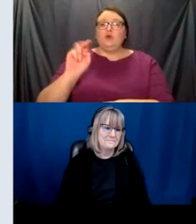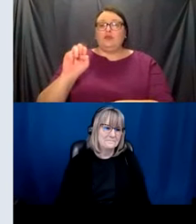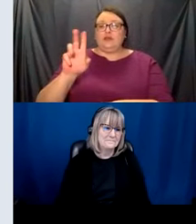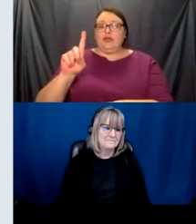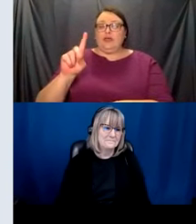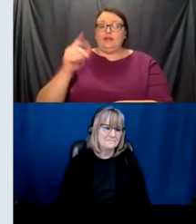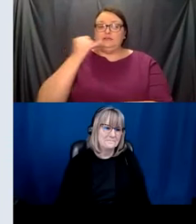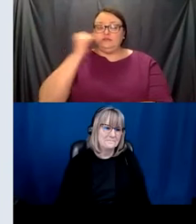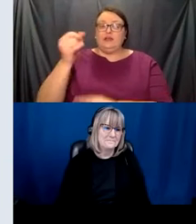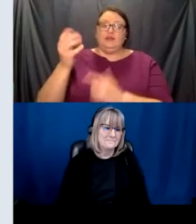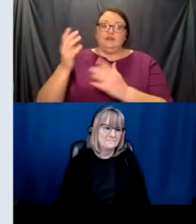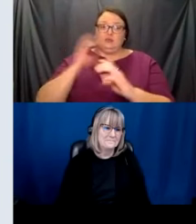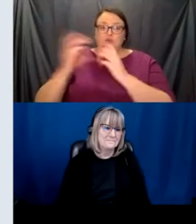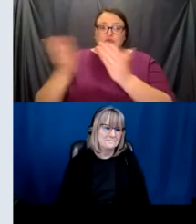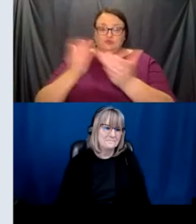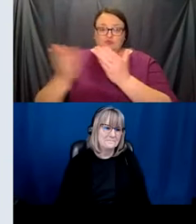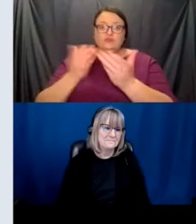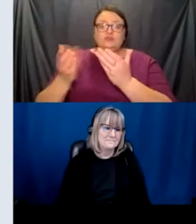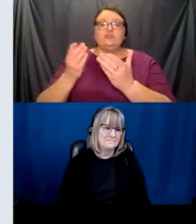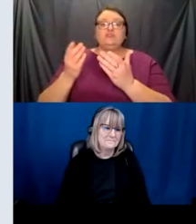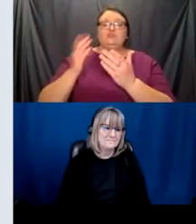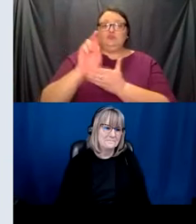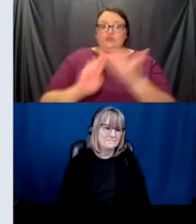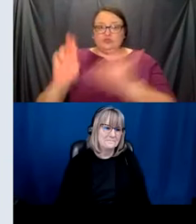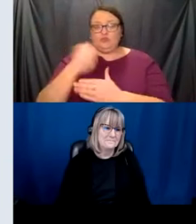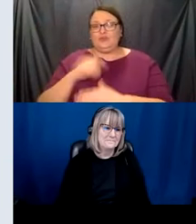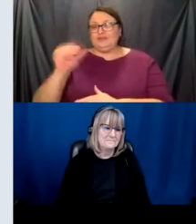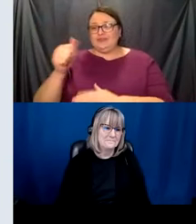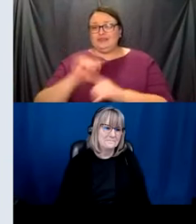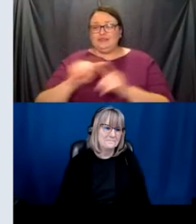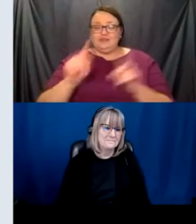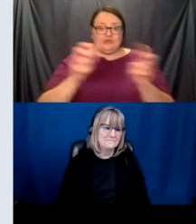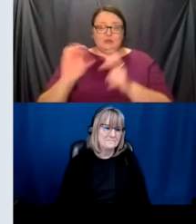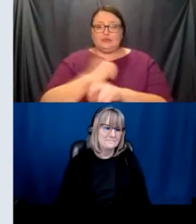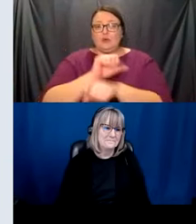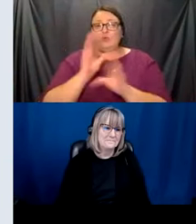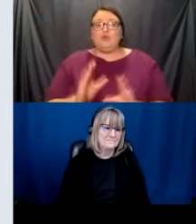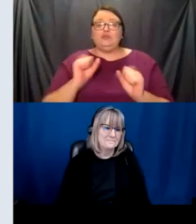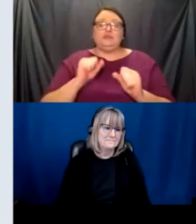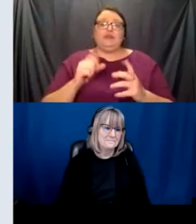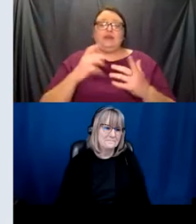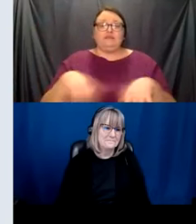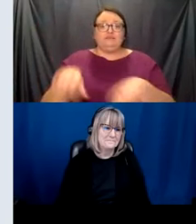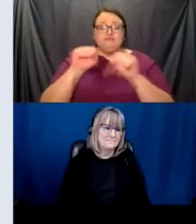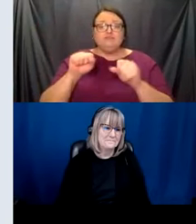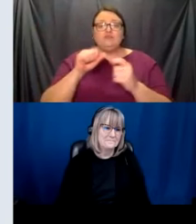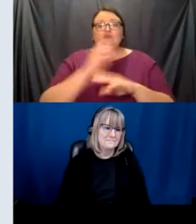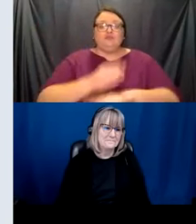30+ leadership topics that our employees can take to enhance their careers and learn a variety of